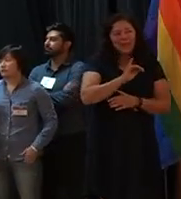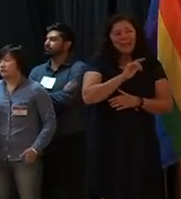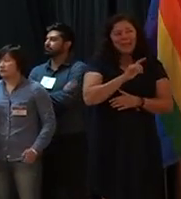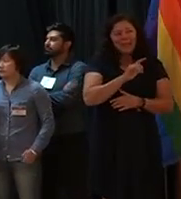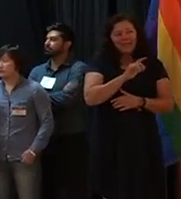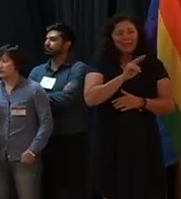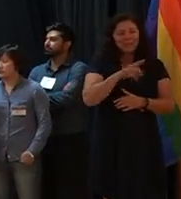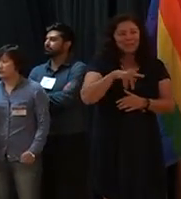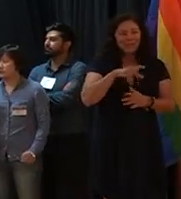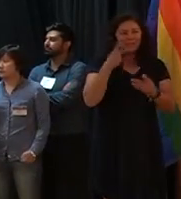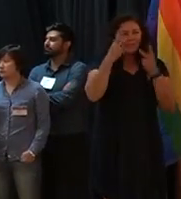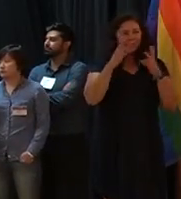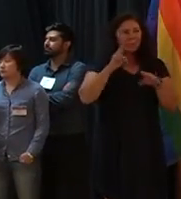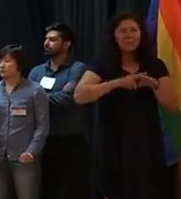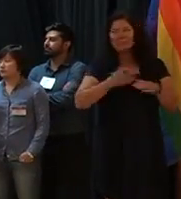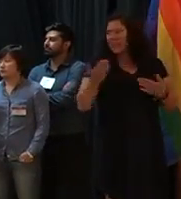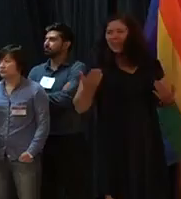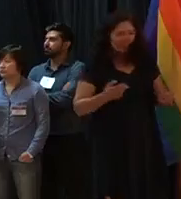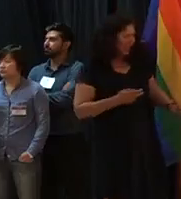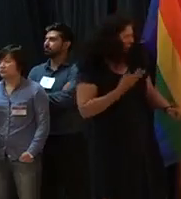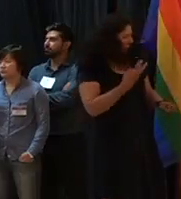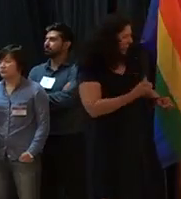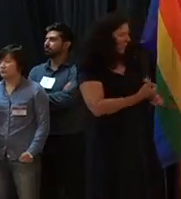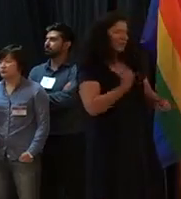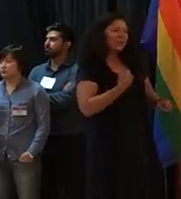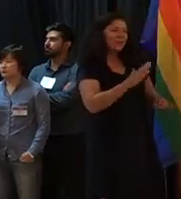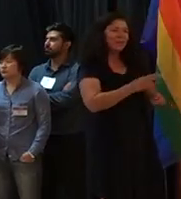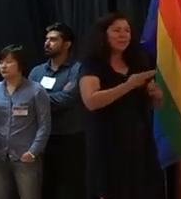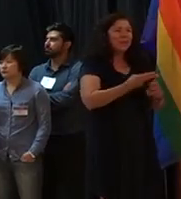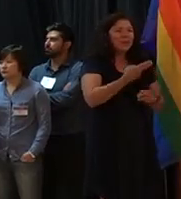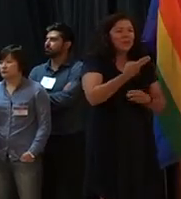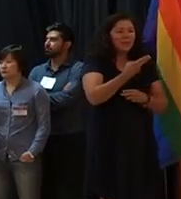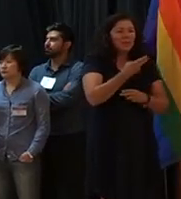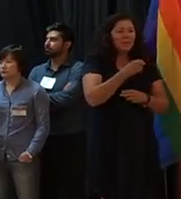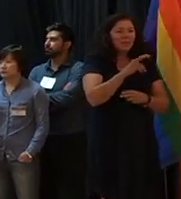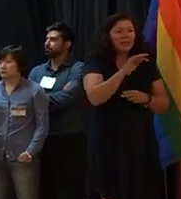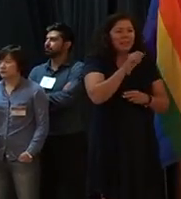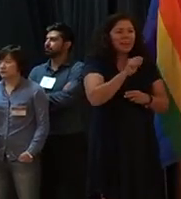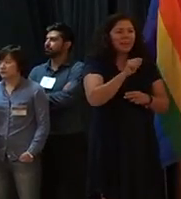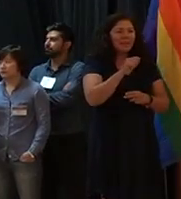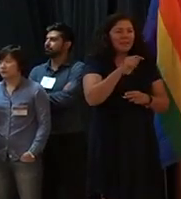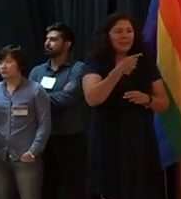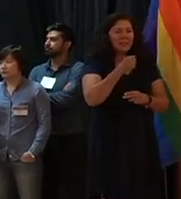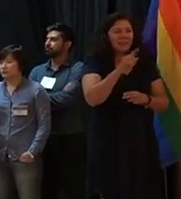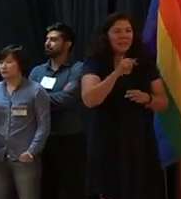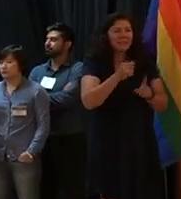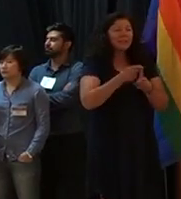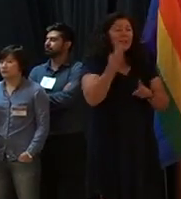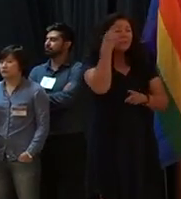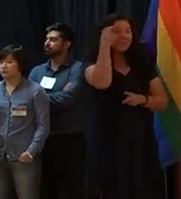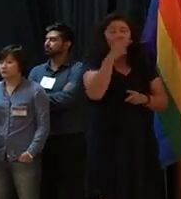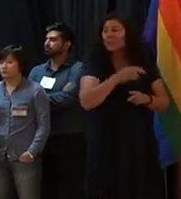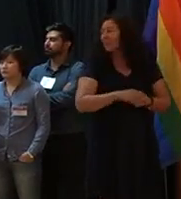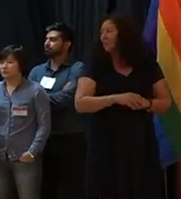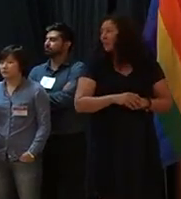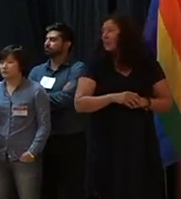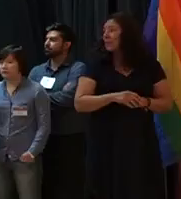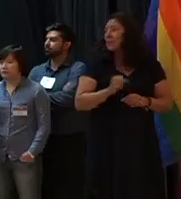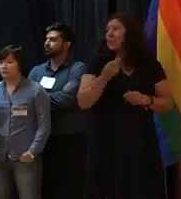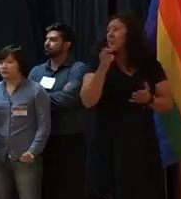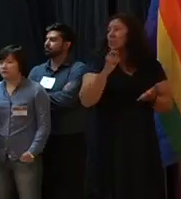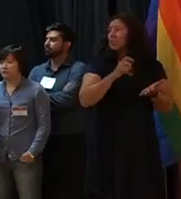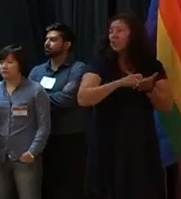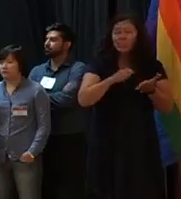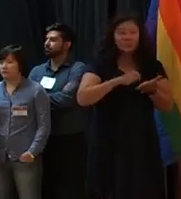that sat right here 2 years ago, her name is Fernanda Garza, and she is from Mexico. She wrote this